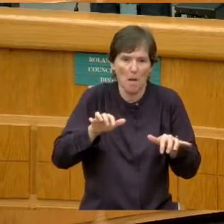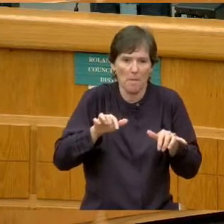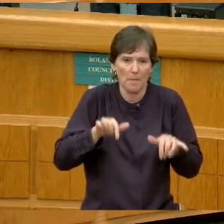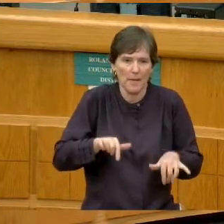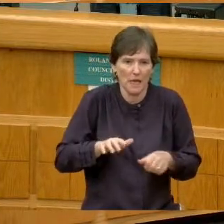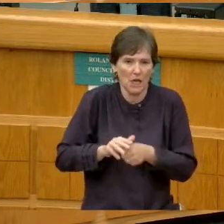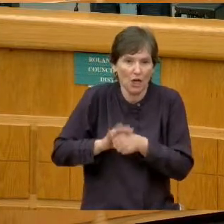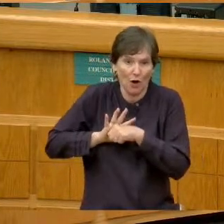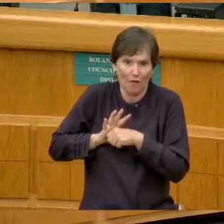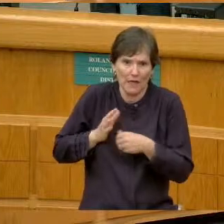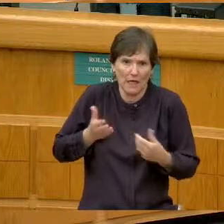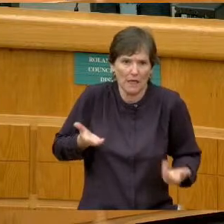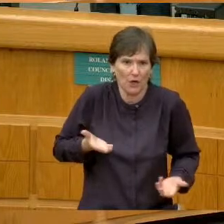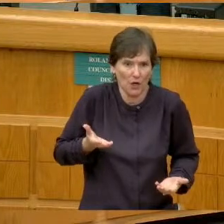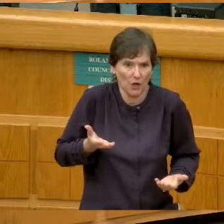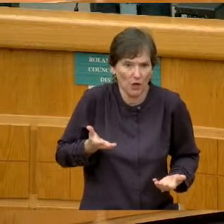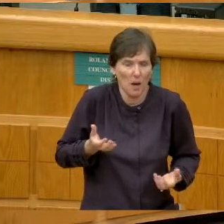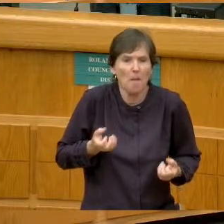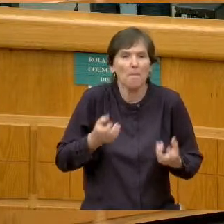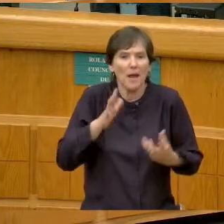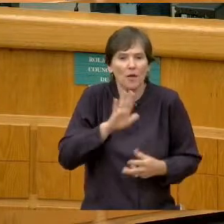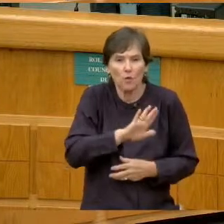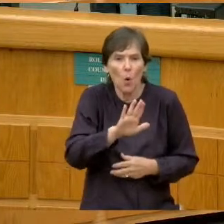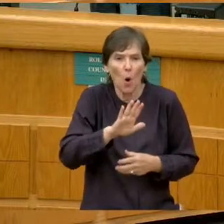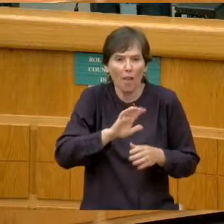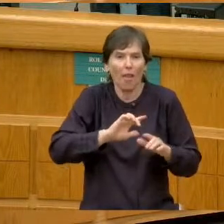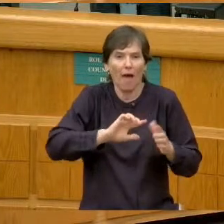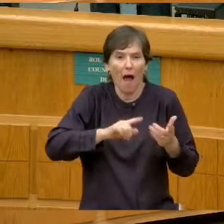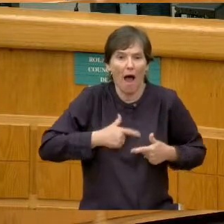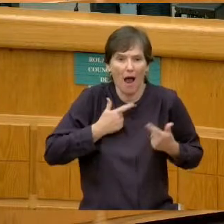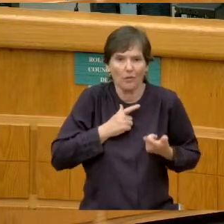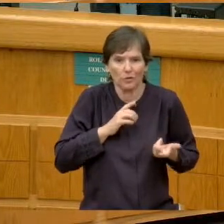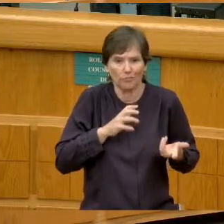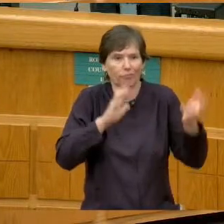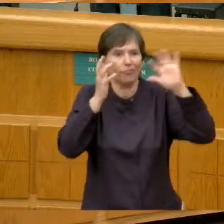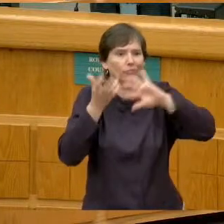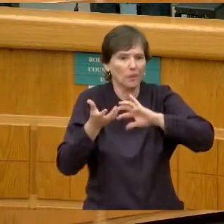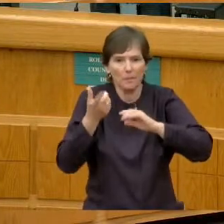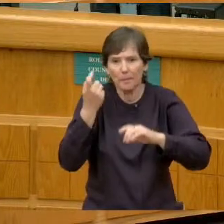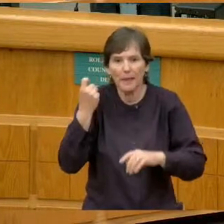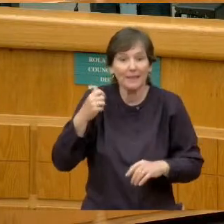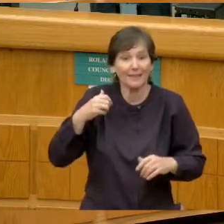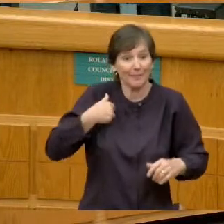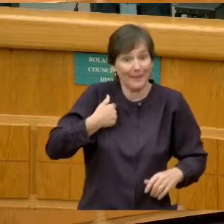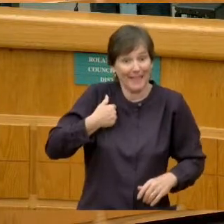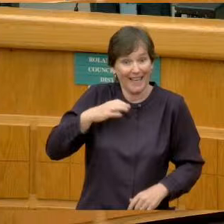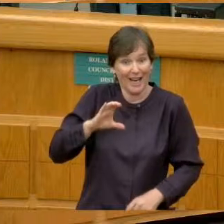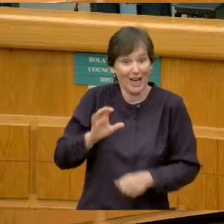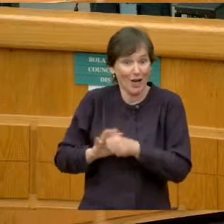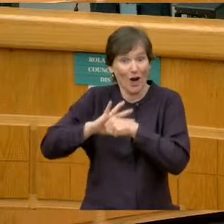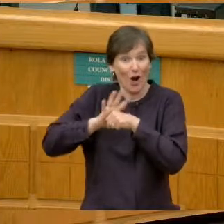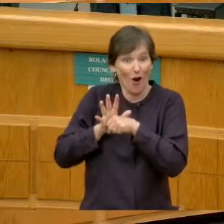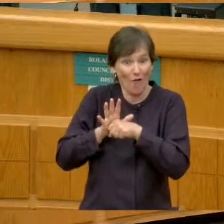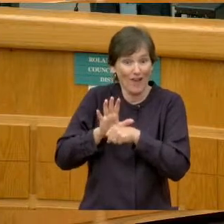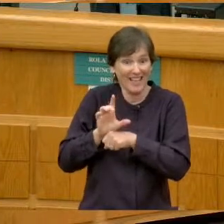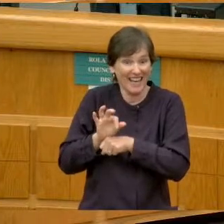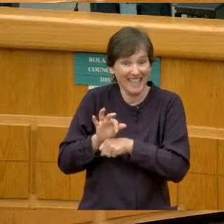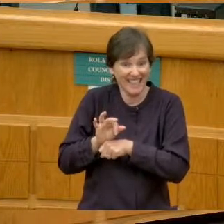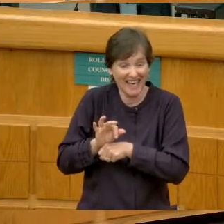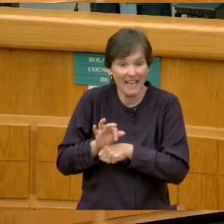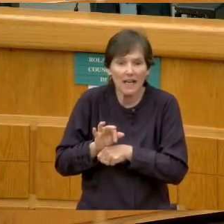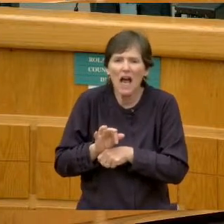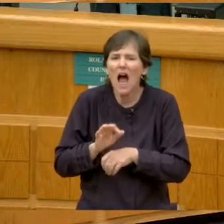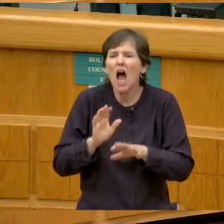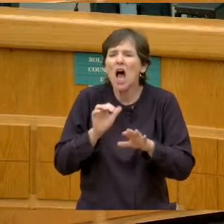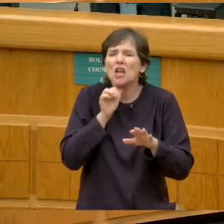been turned upside down because of me, COVID-19. But just forget about all that sadness and grief. Don't kick me out